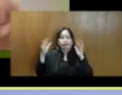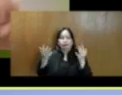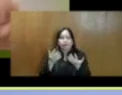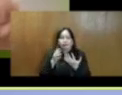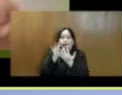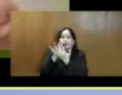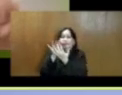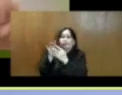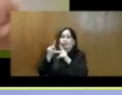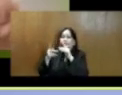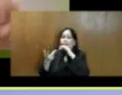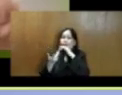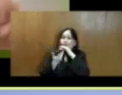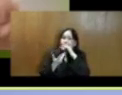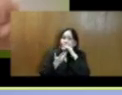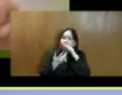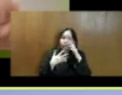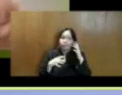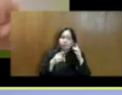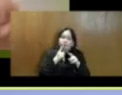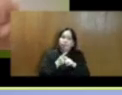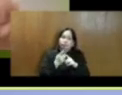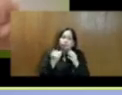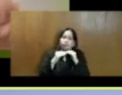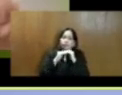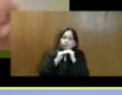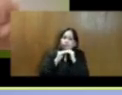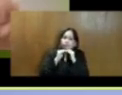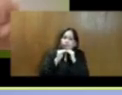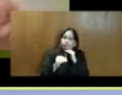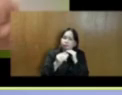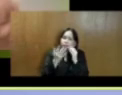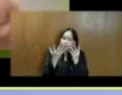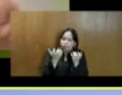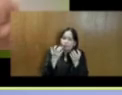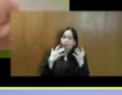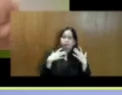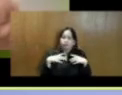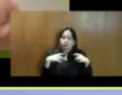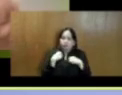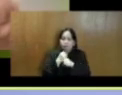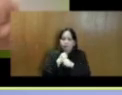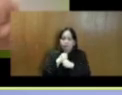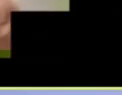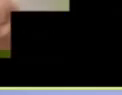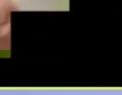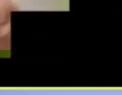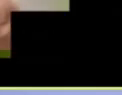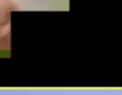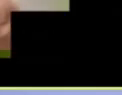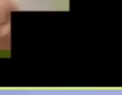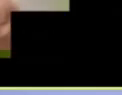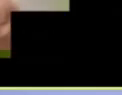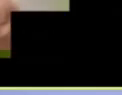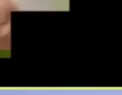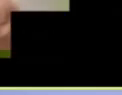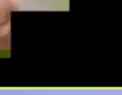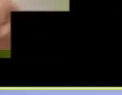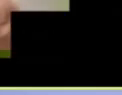are really demanding those sustainable aspects of garment production in a way that that wasn't